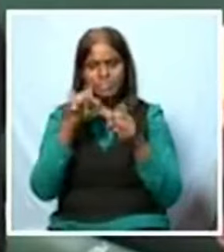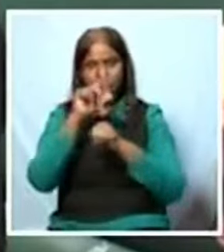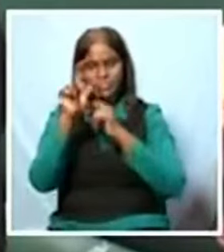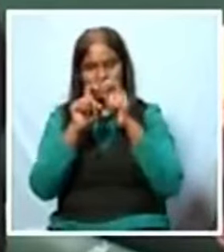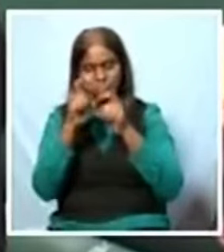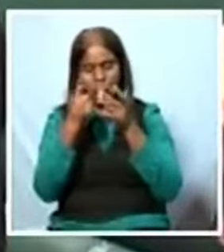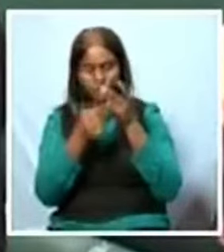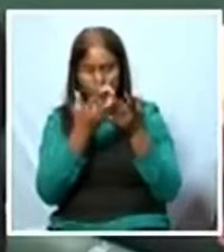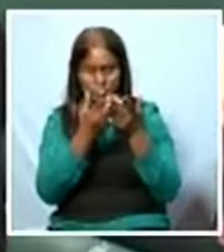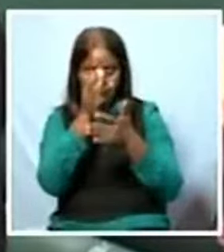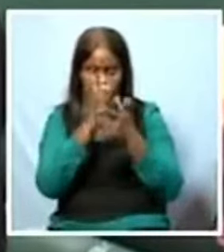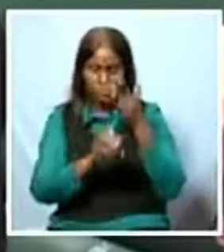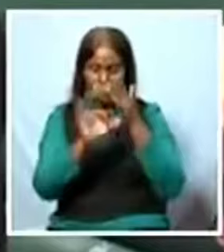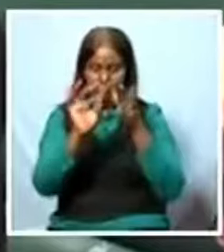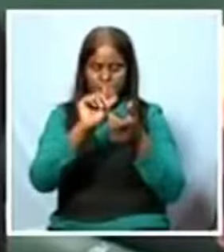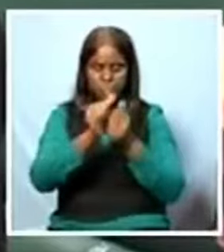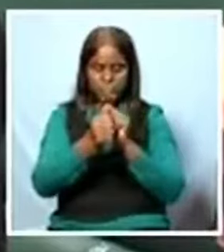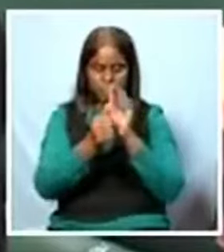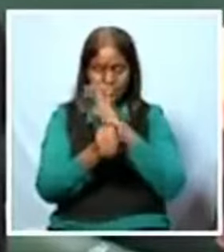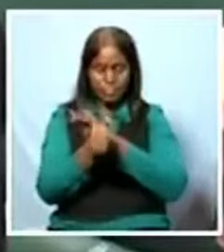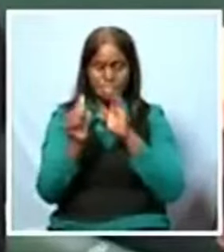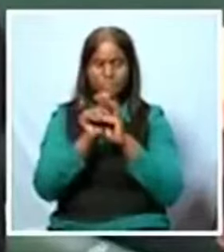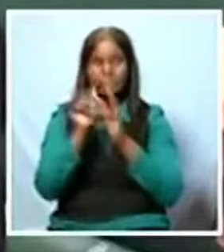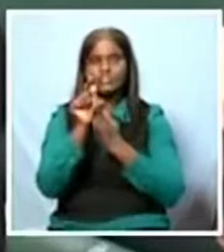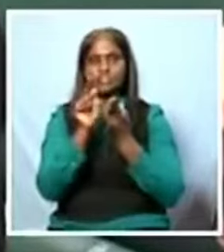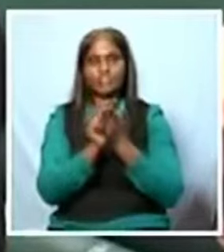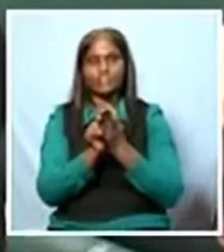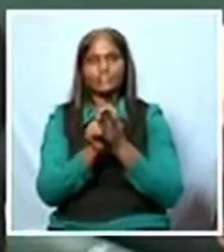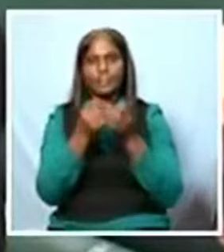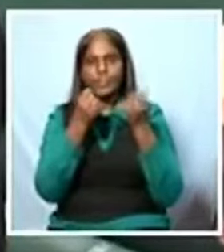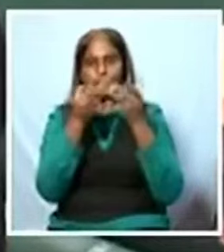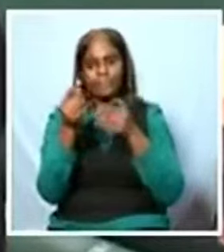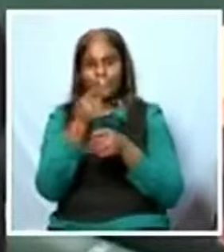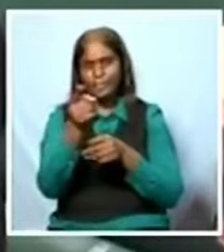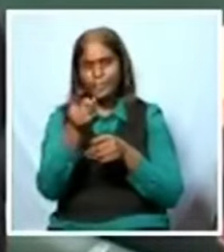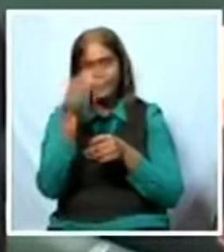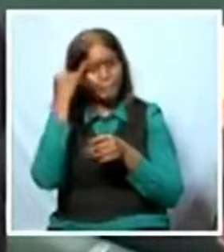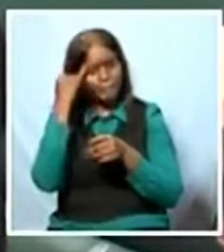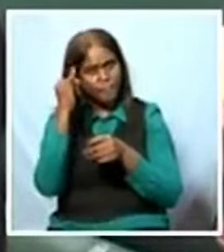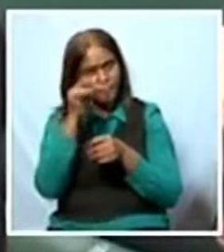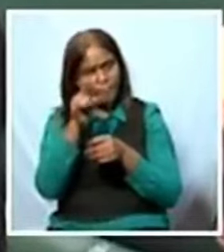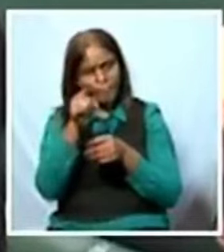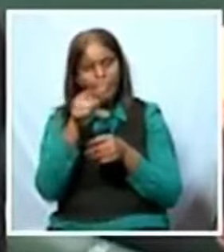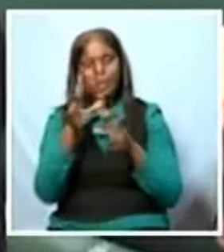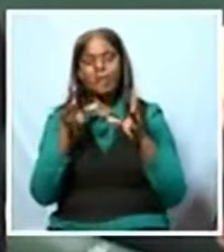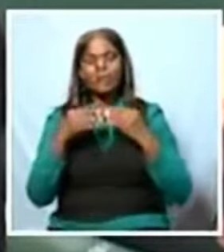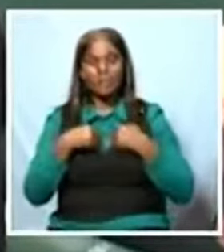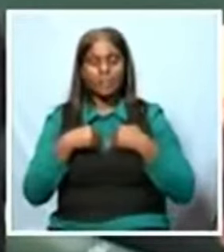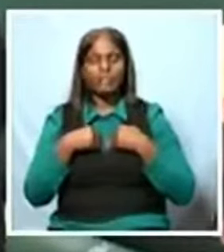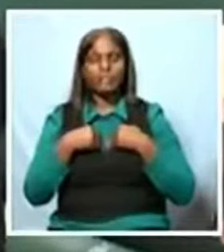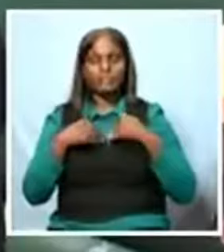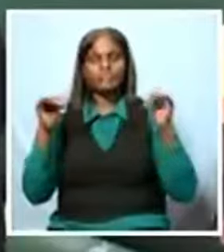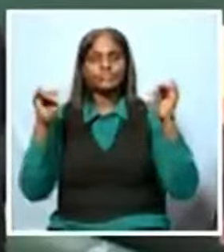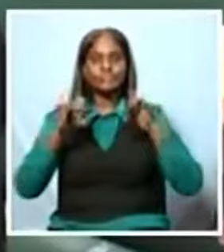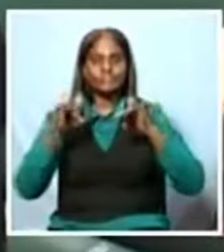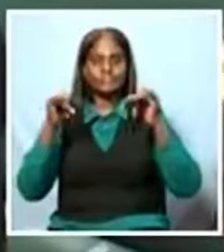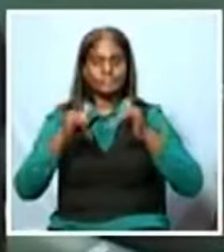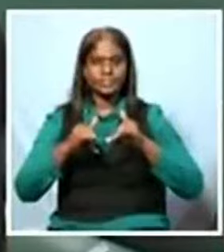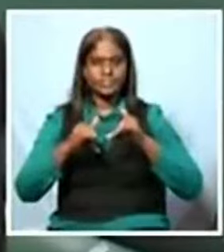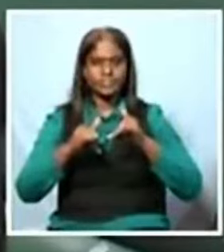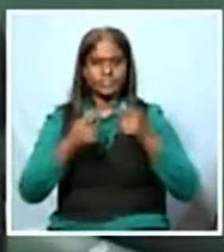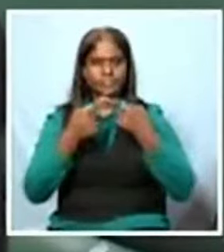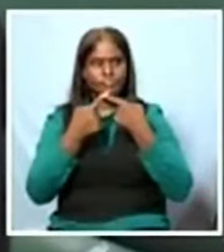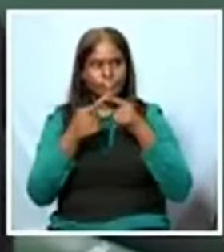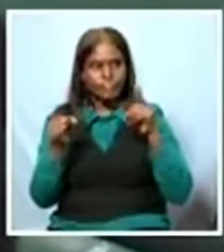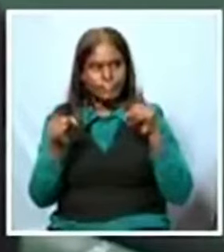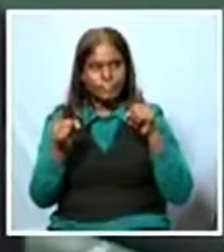The question is that clause 9 as amended stands part of the bill. As many as of that opinion say aye.